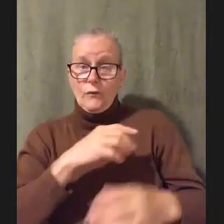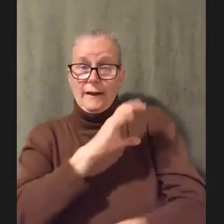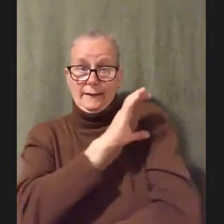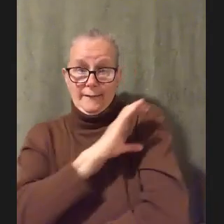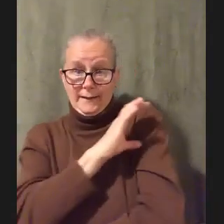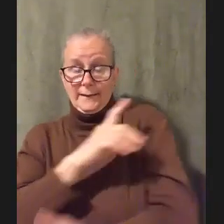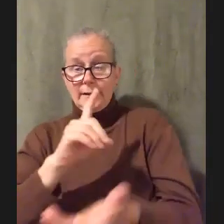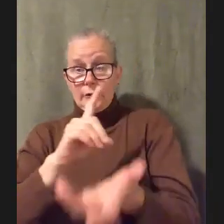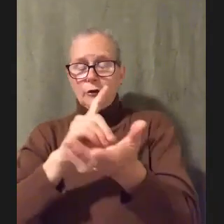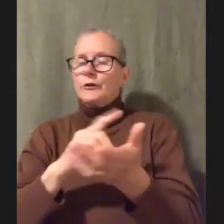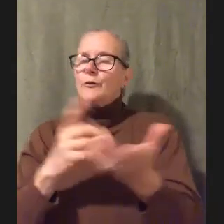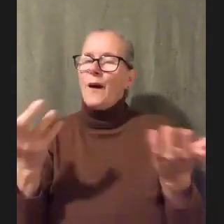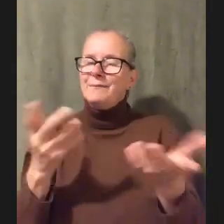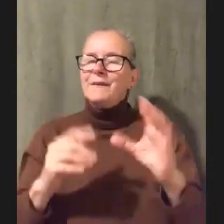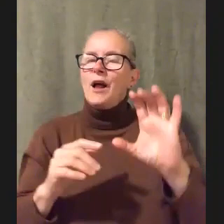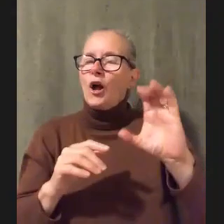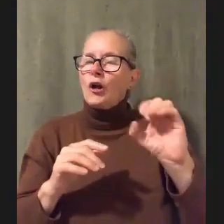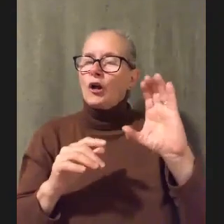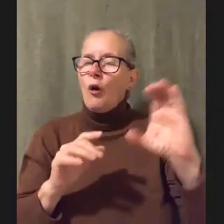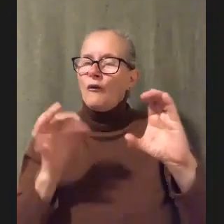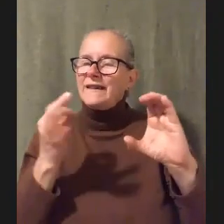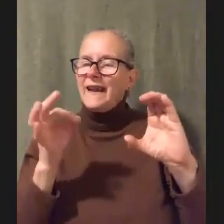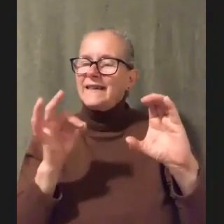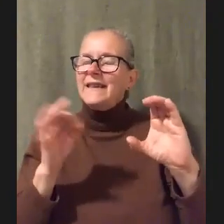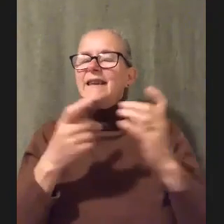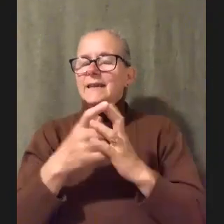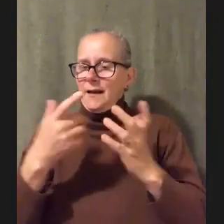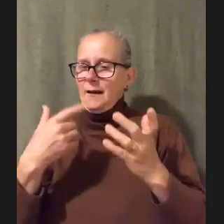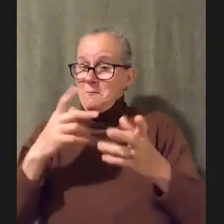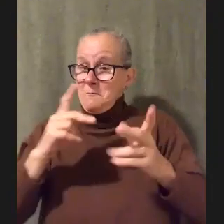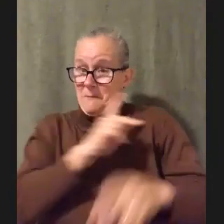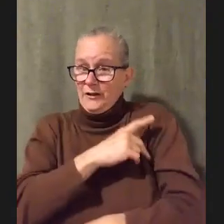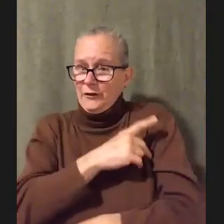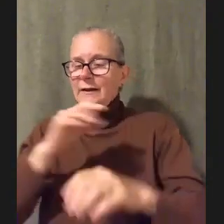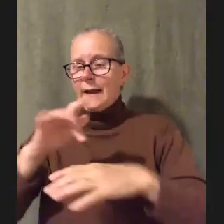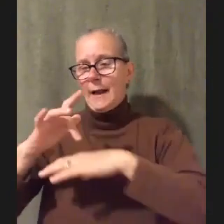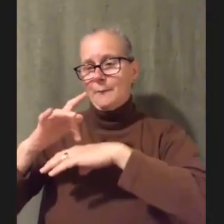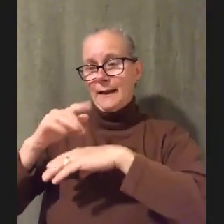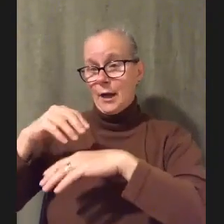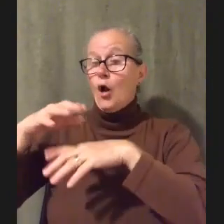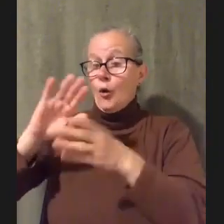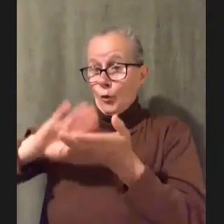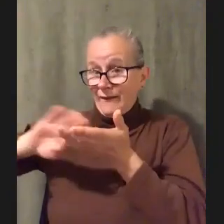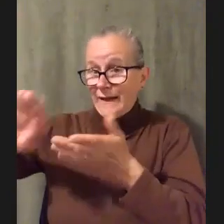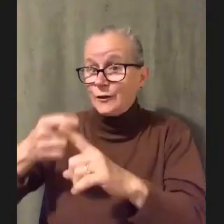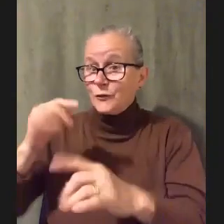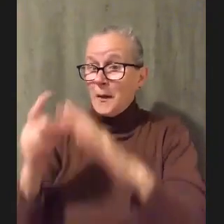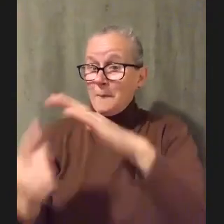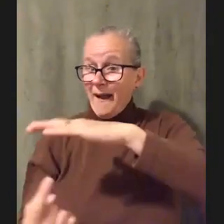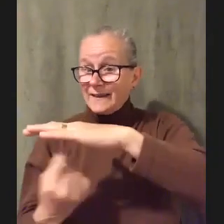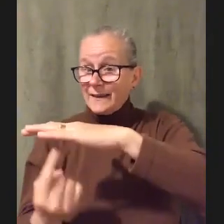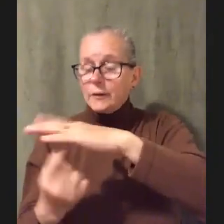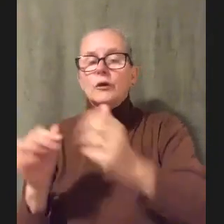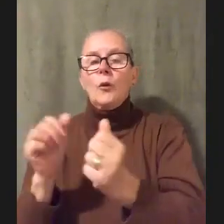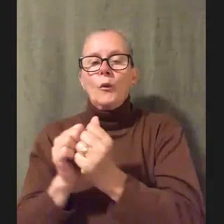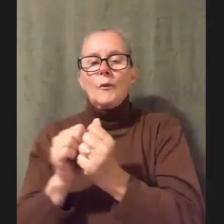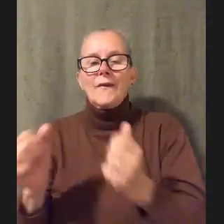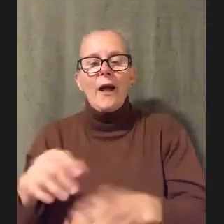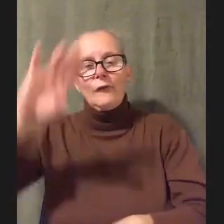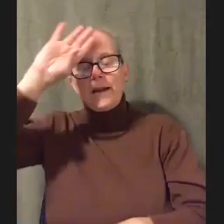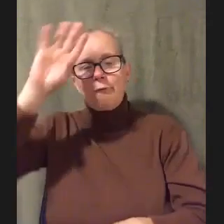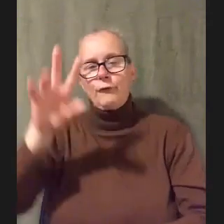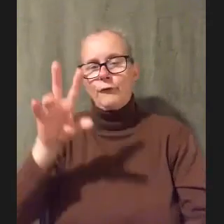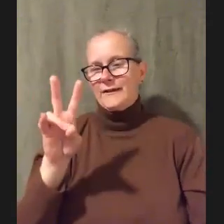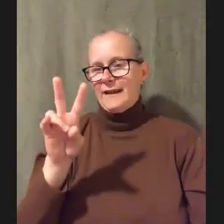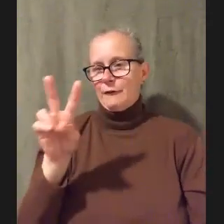a COVID-19 patient is eligible for release from isolation once they have been without fever for